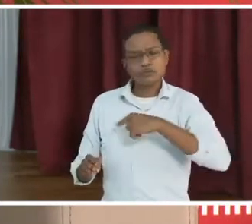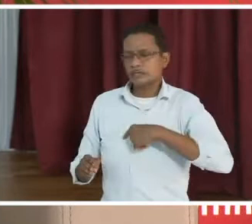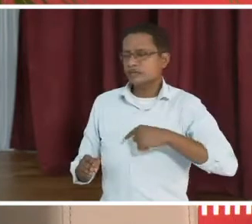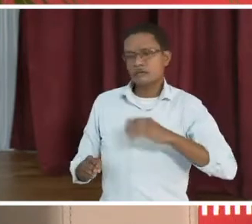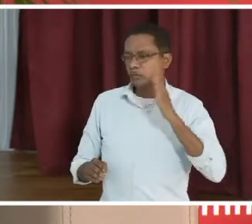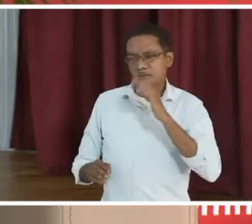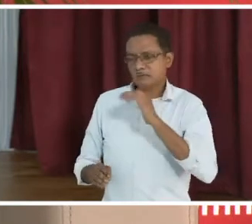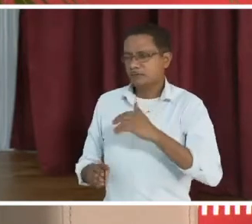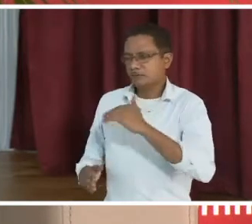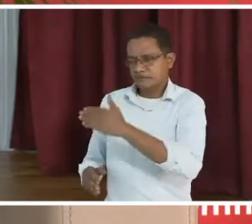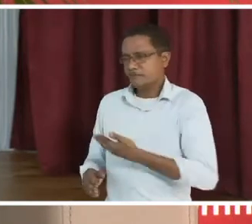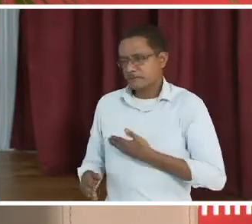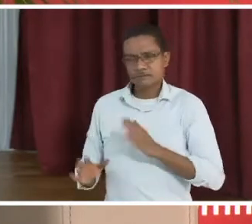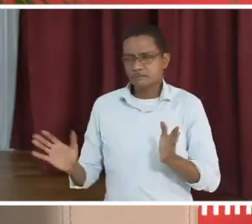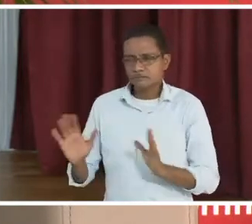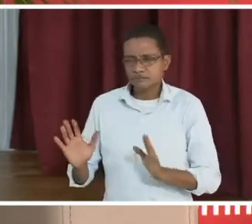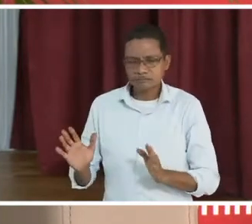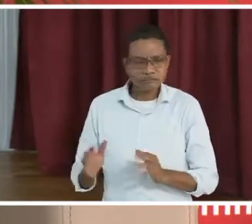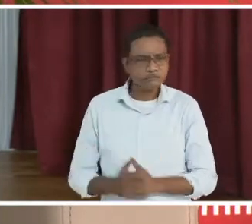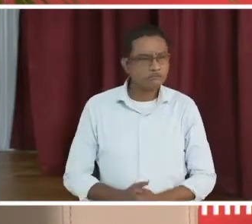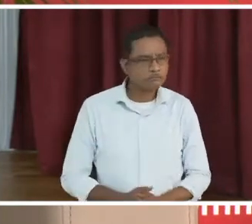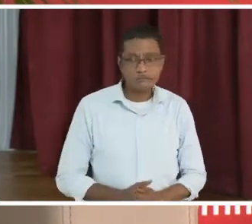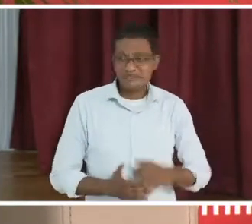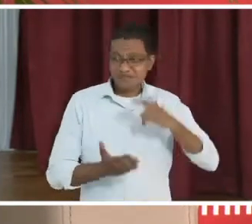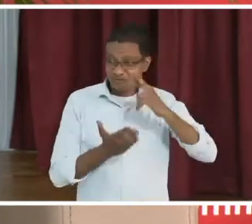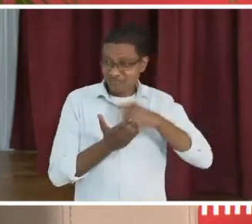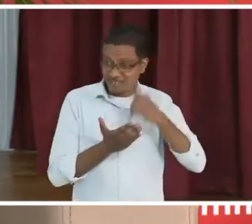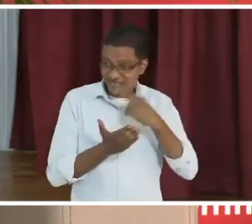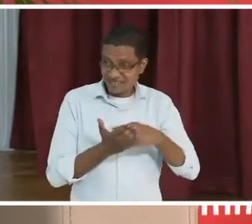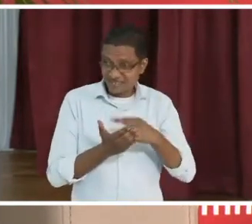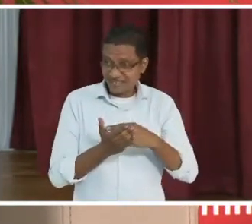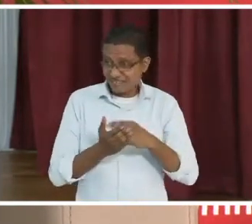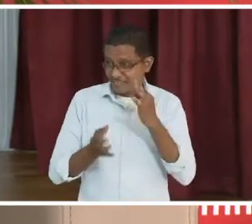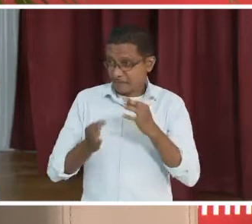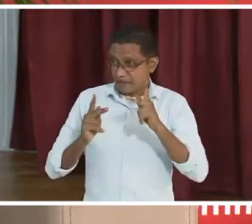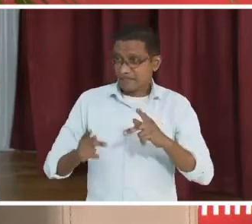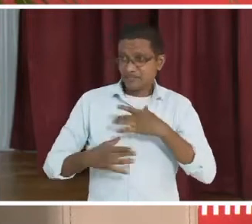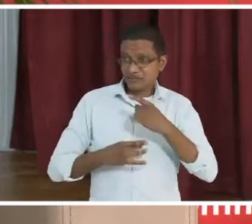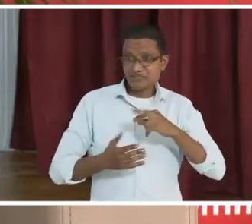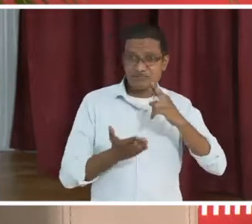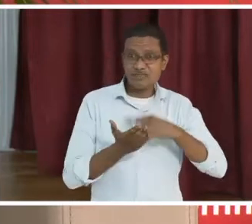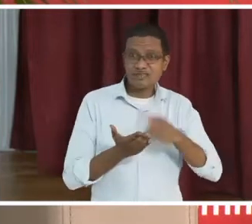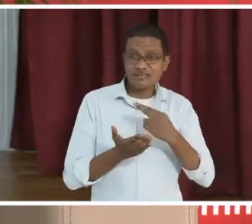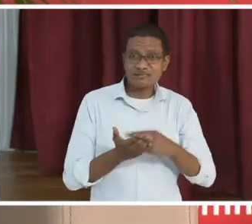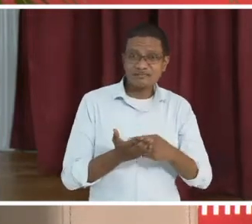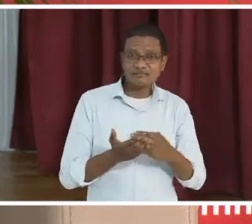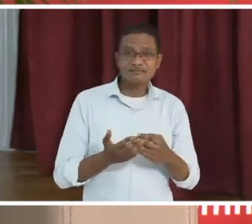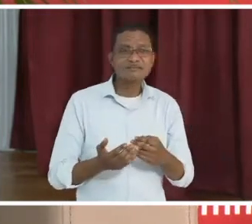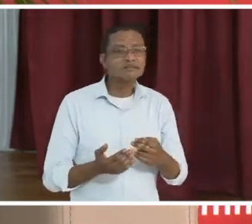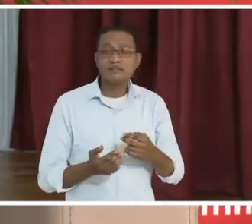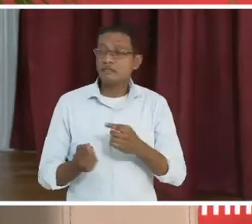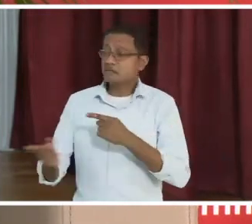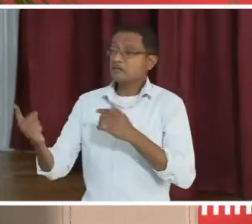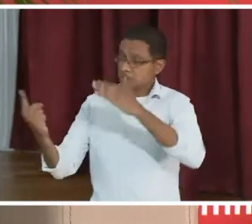rental, anybody who is interested in that, unfortunately, the most that we can assist with is when you come in and you do the